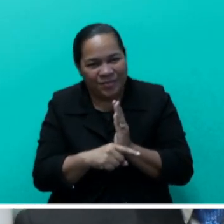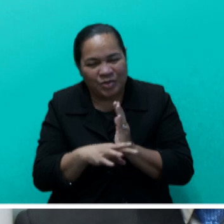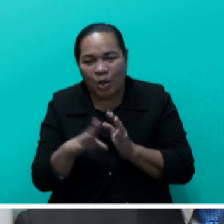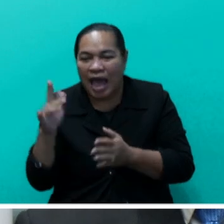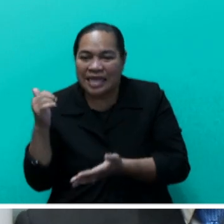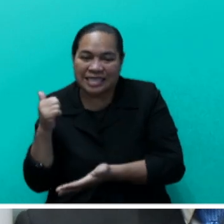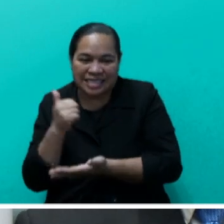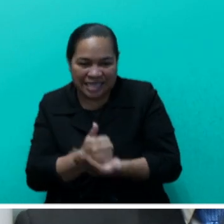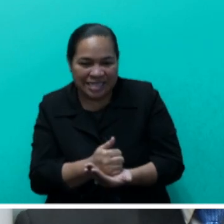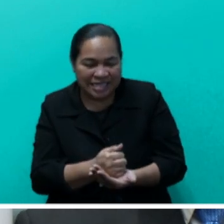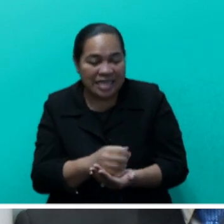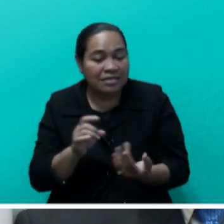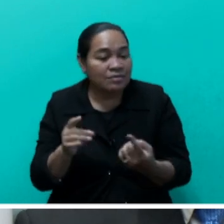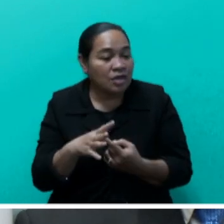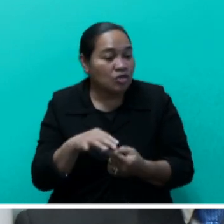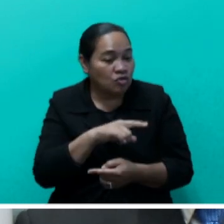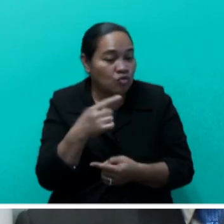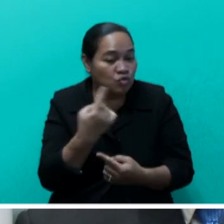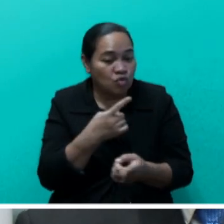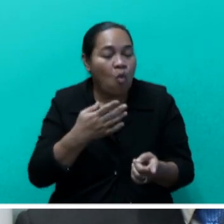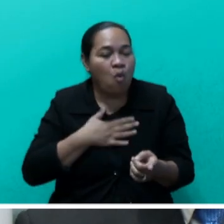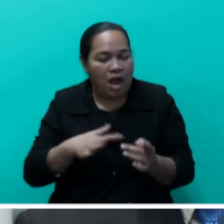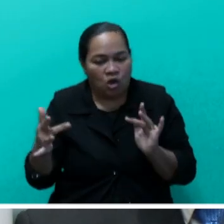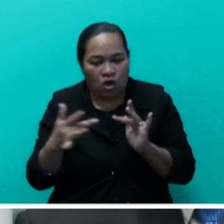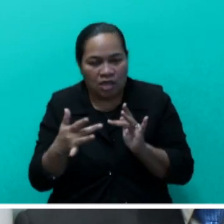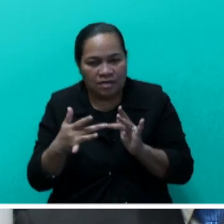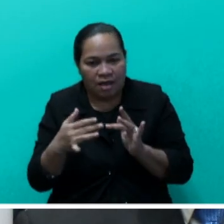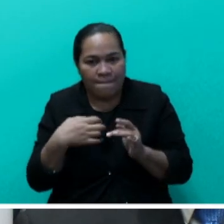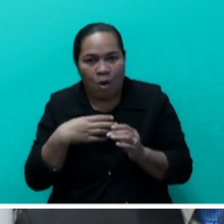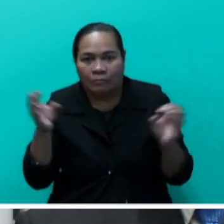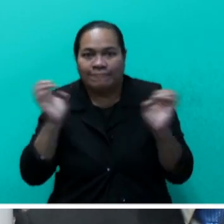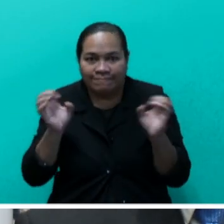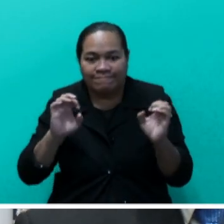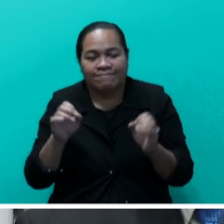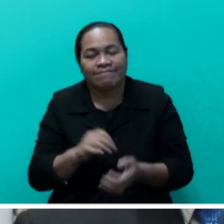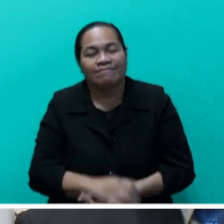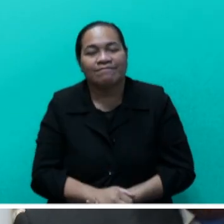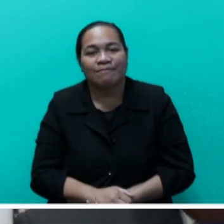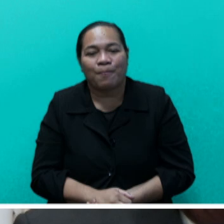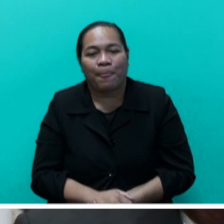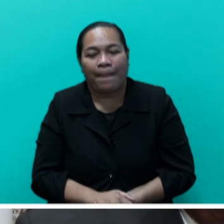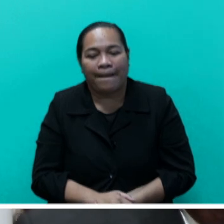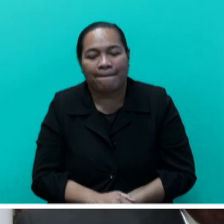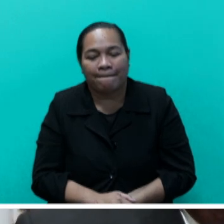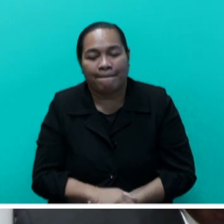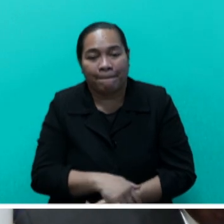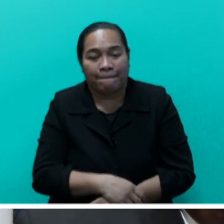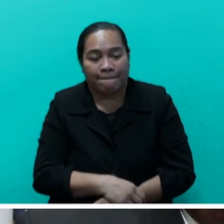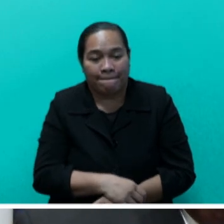assistance in terms of to those who want connectivity more urgently. So, in a